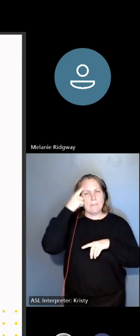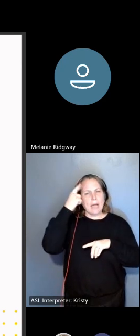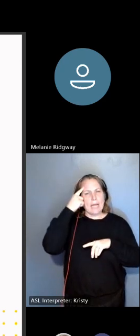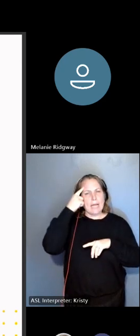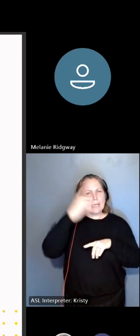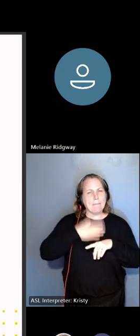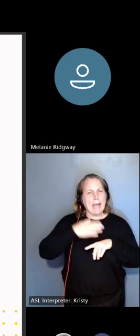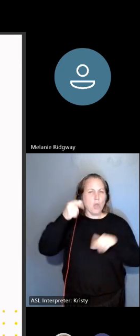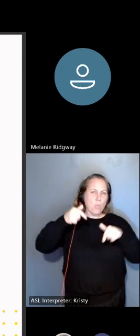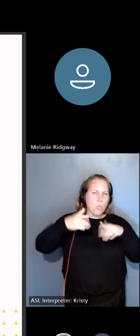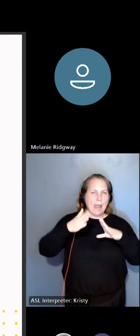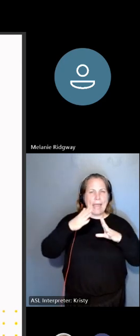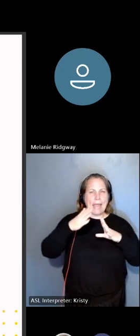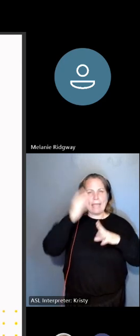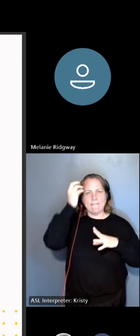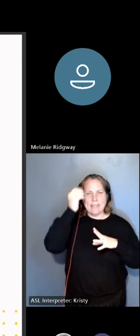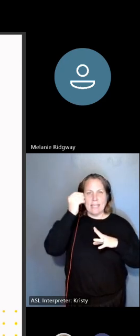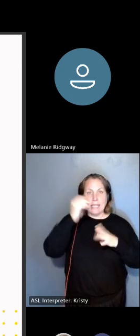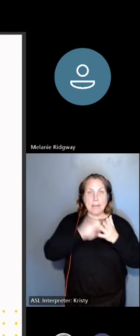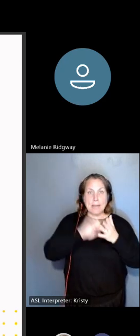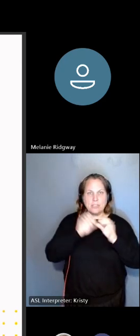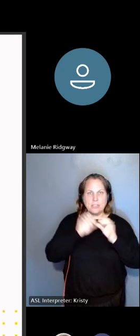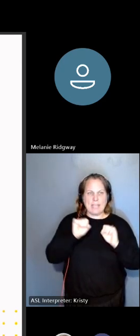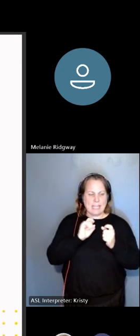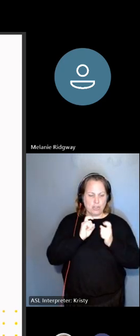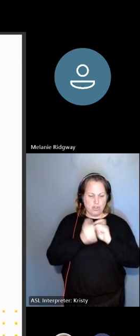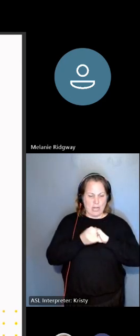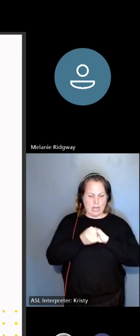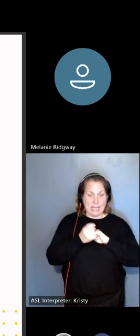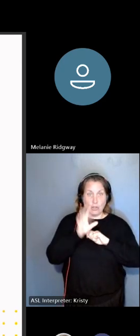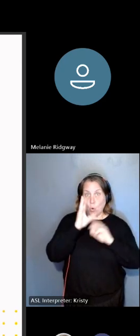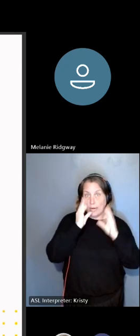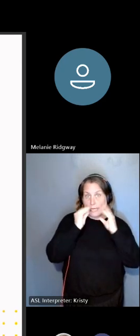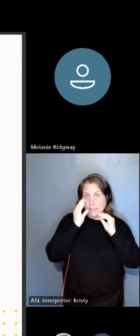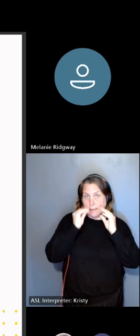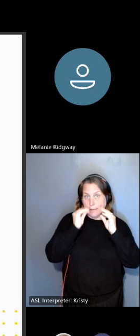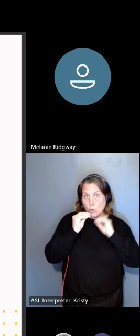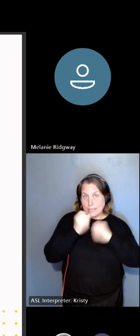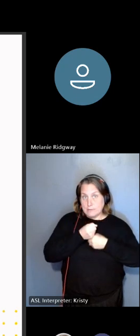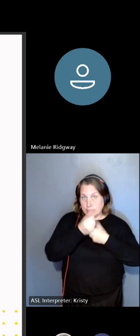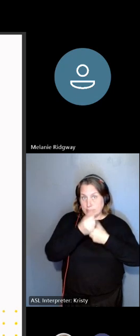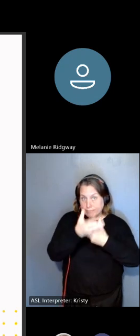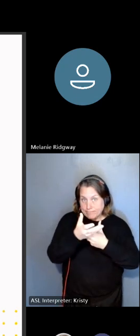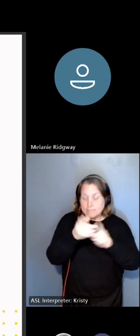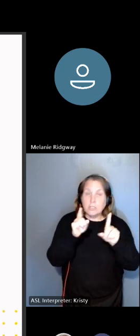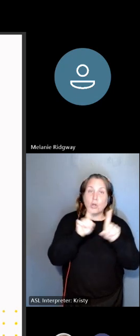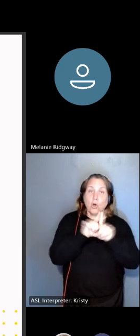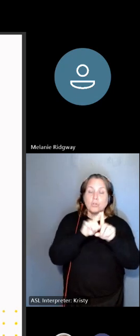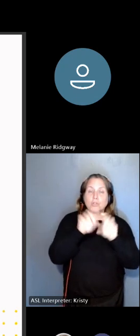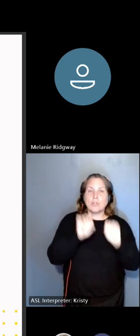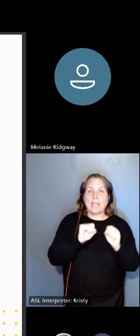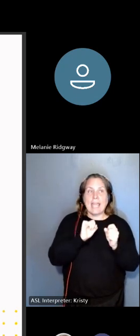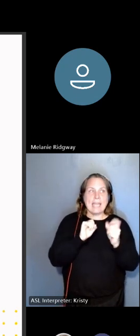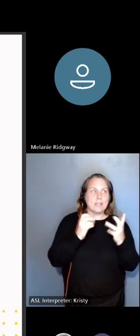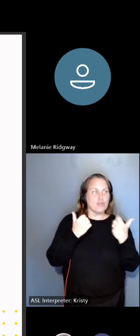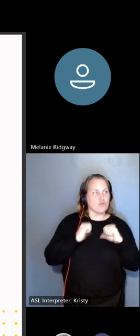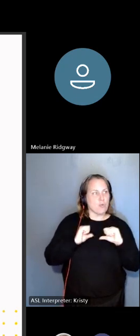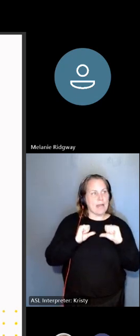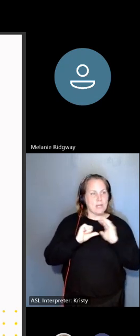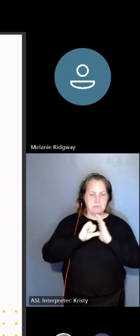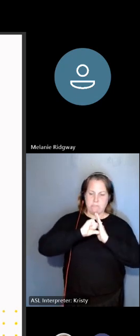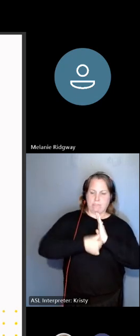reframing your experience, leveraging and transforming your challenges into